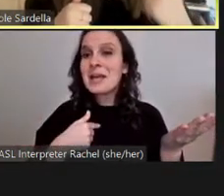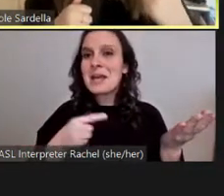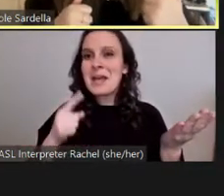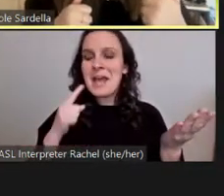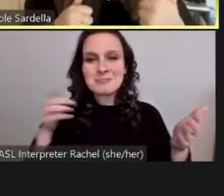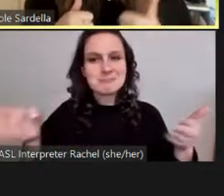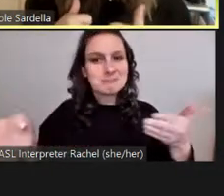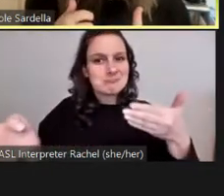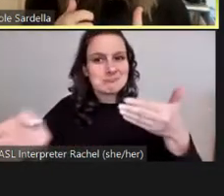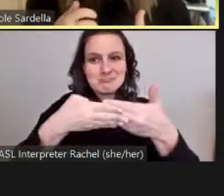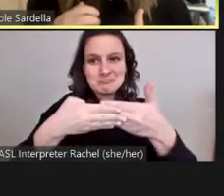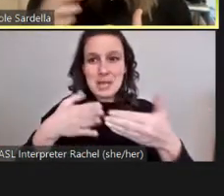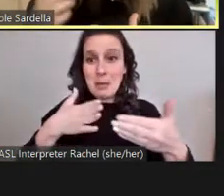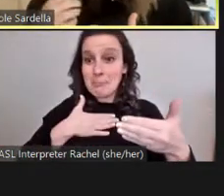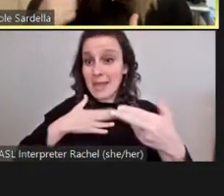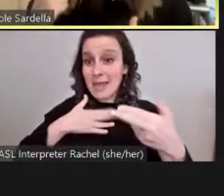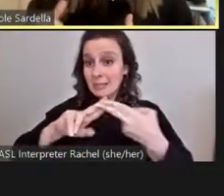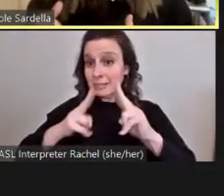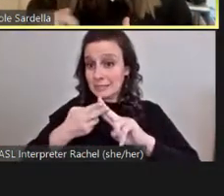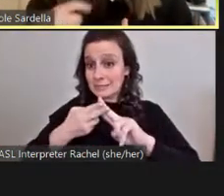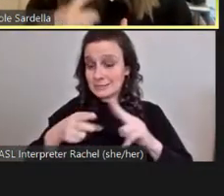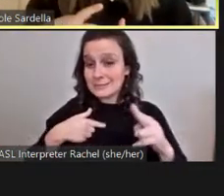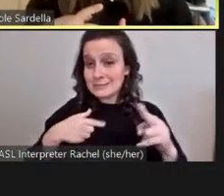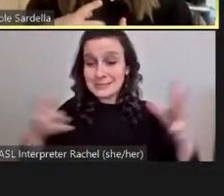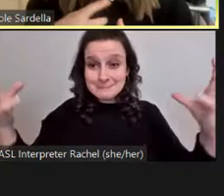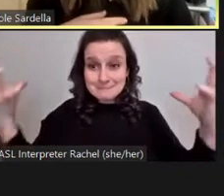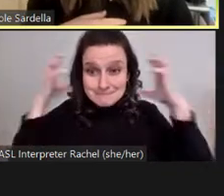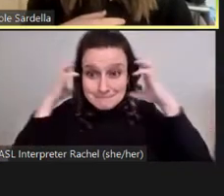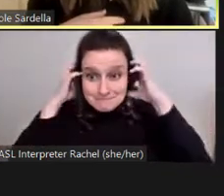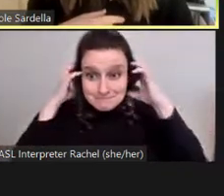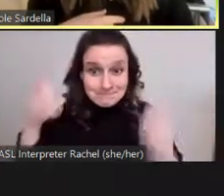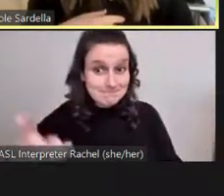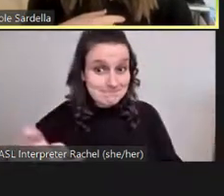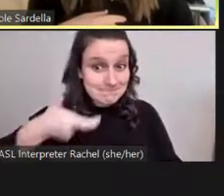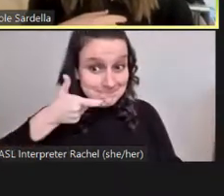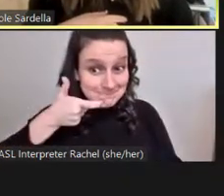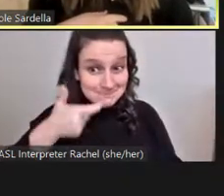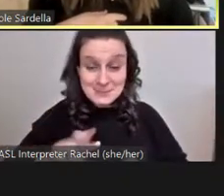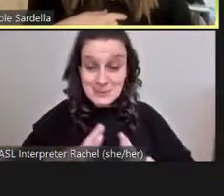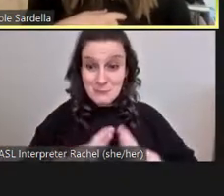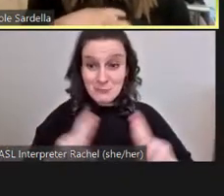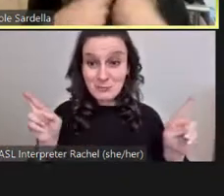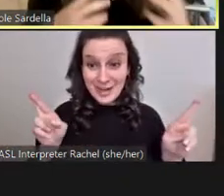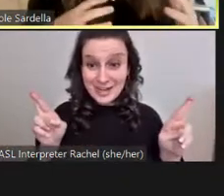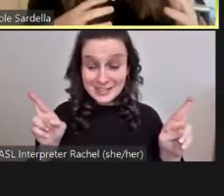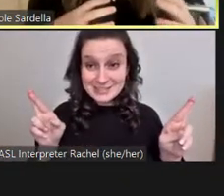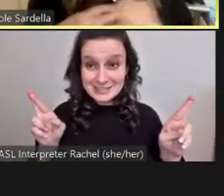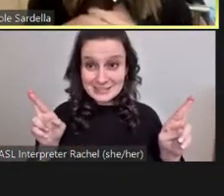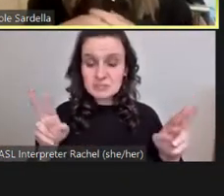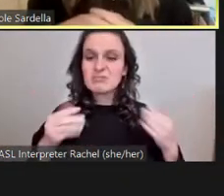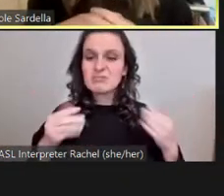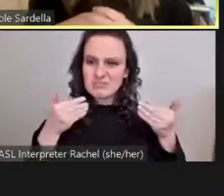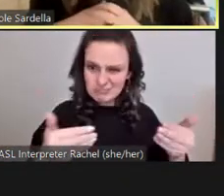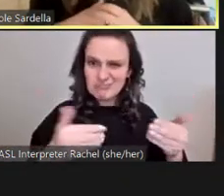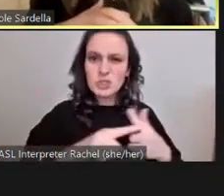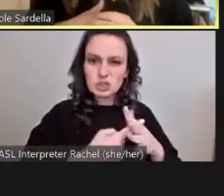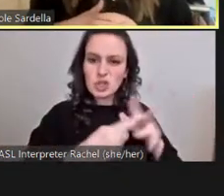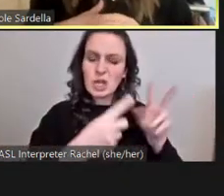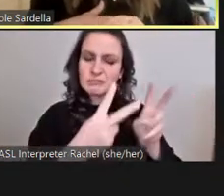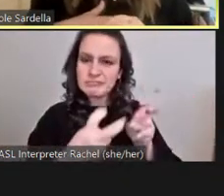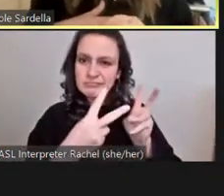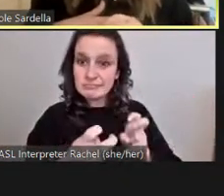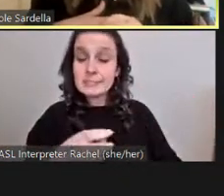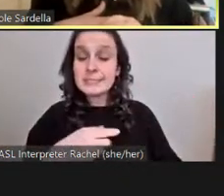into my closet, get my headphones, my mic, and start recording. And when